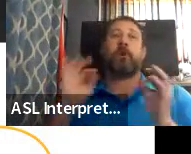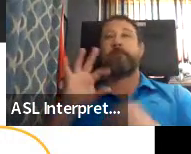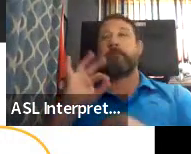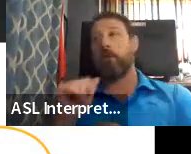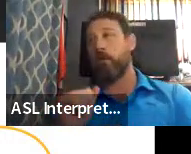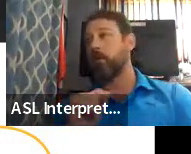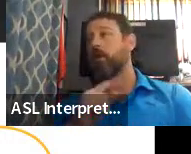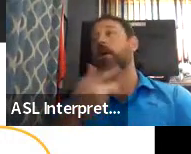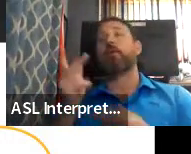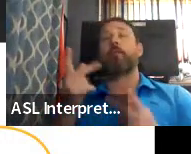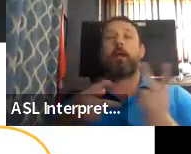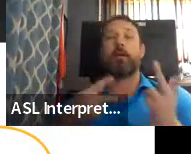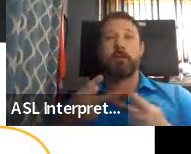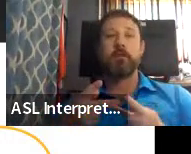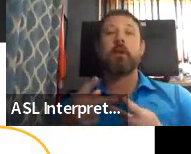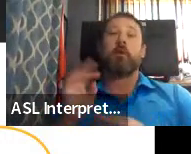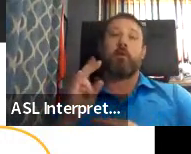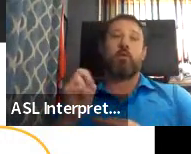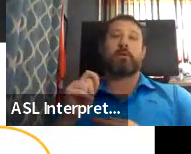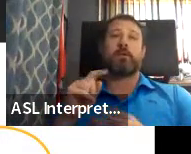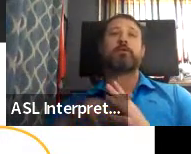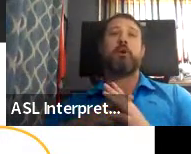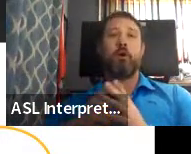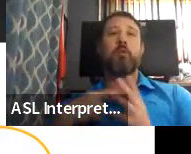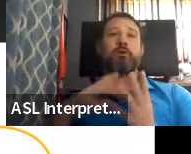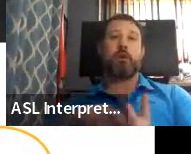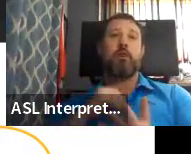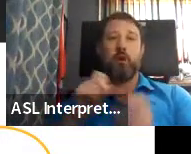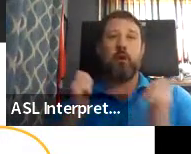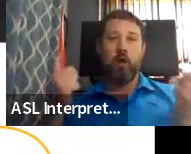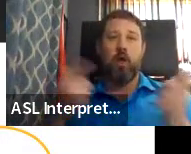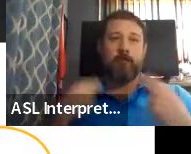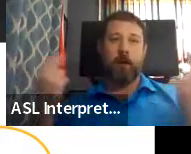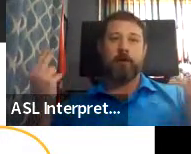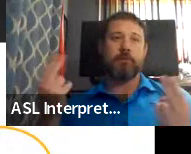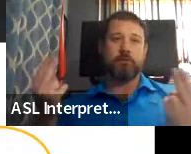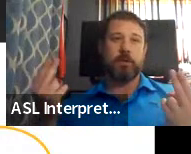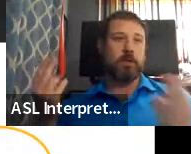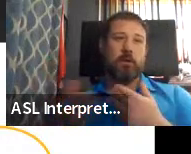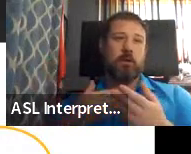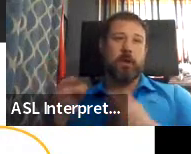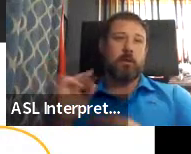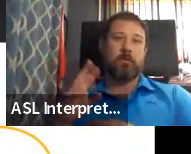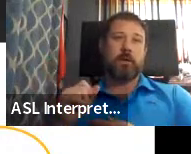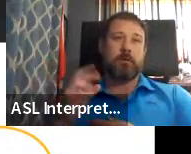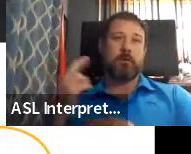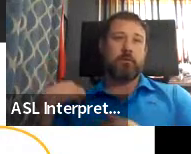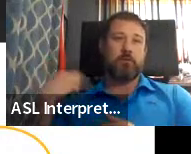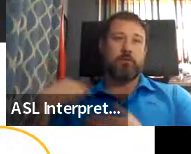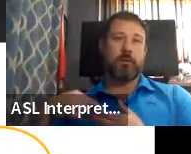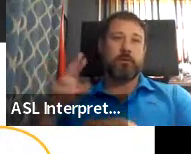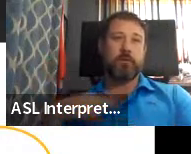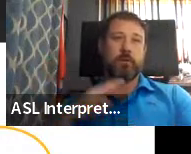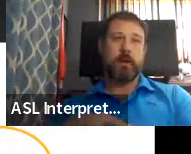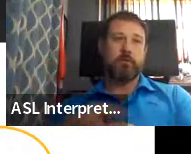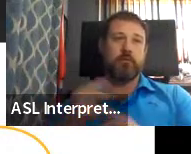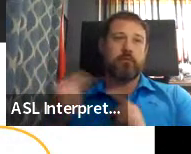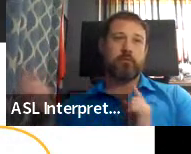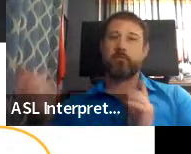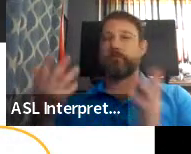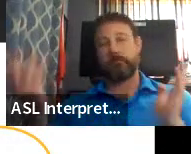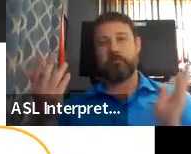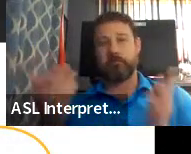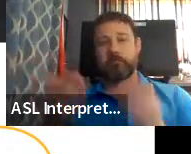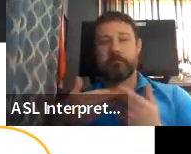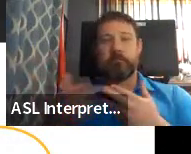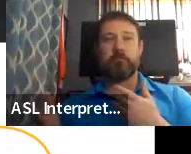And Woodson started with the idea that we should learn all of our histories, no matter the race, religion, national bias, et cetera.